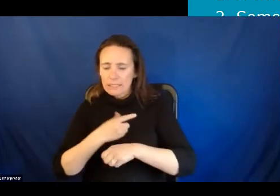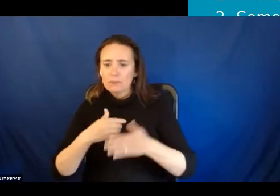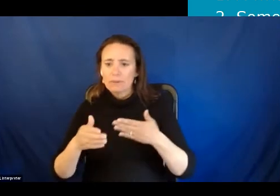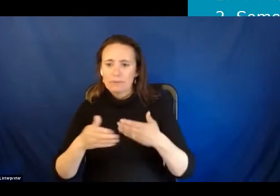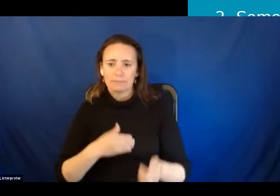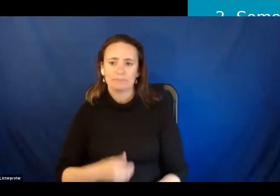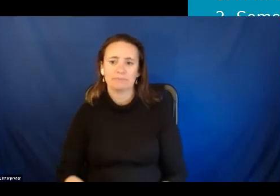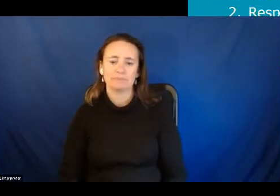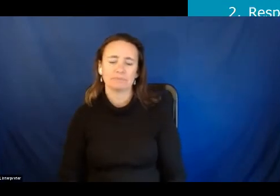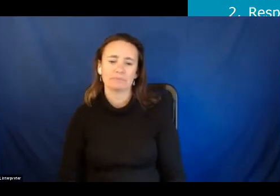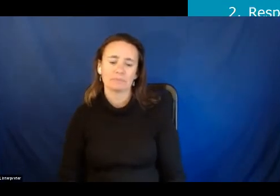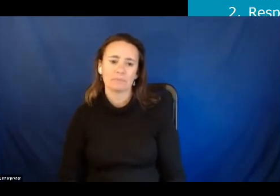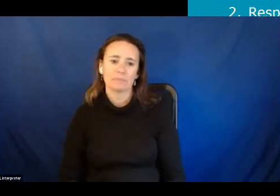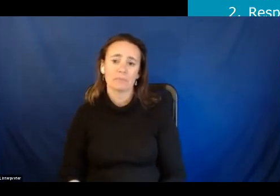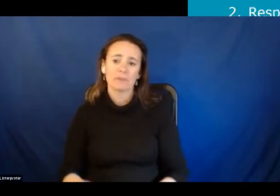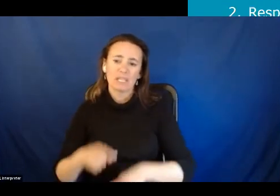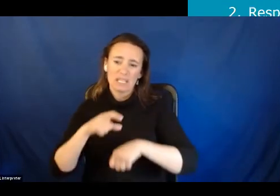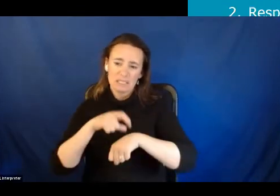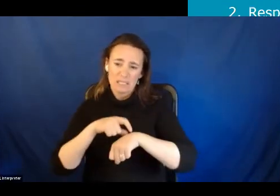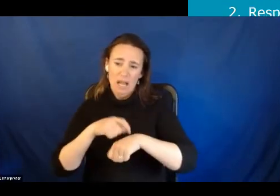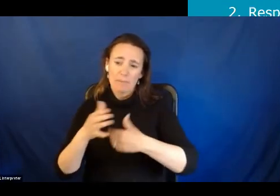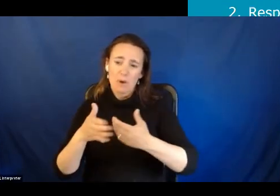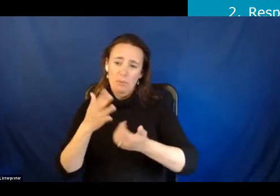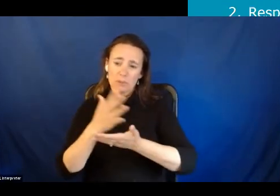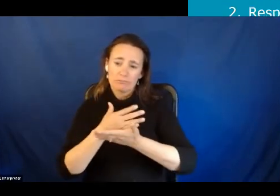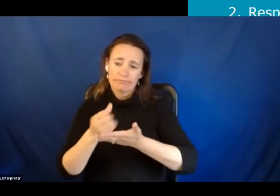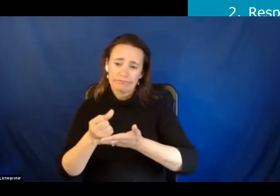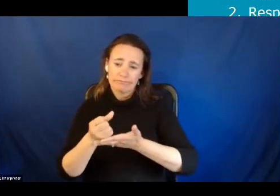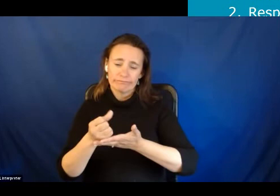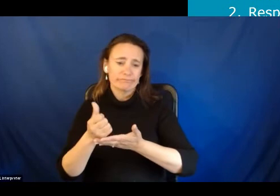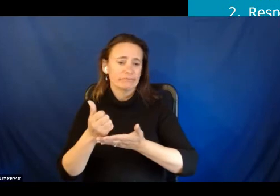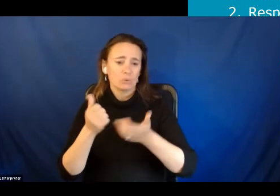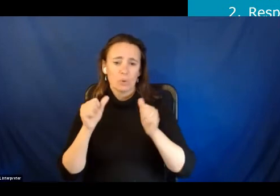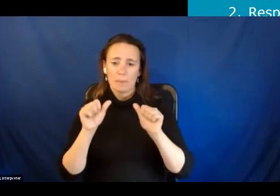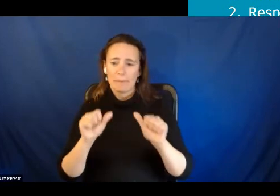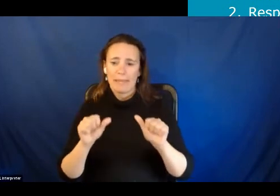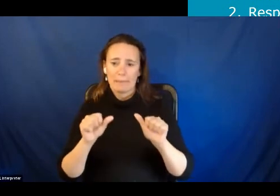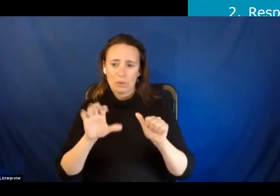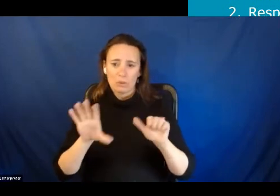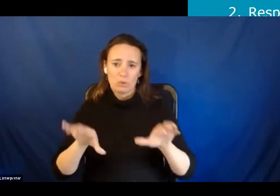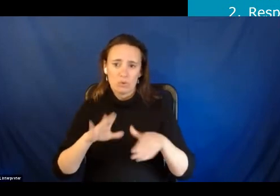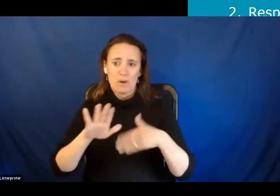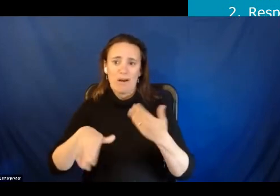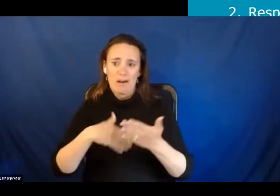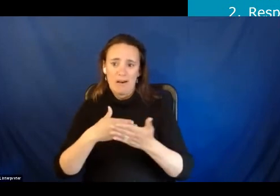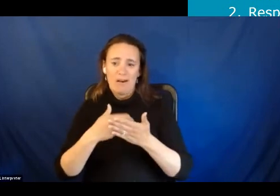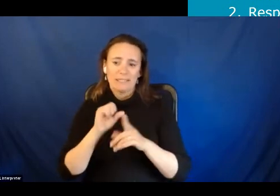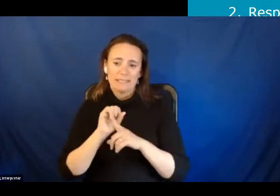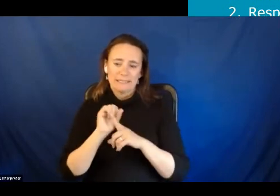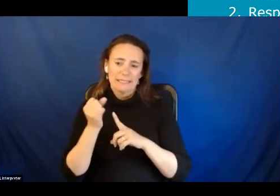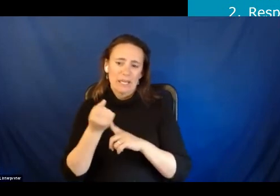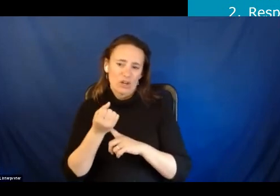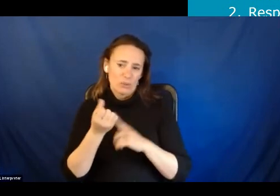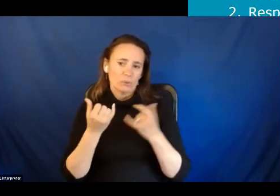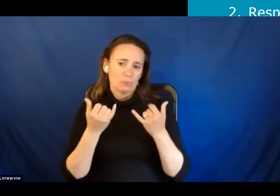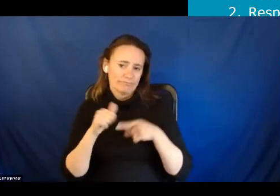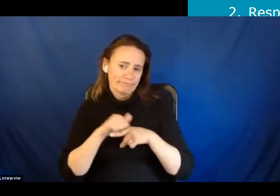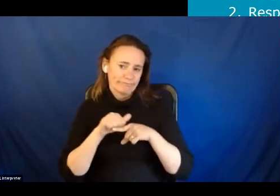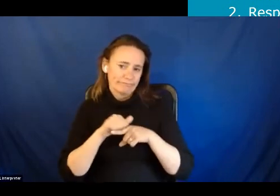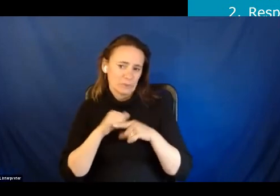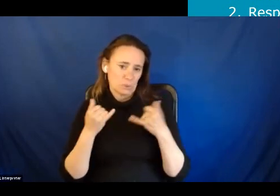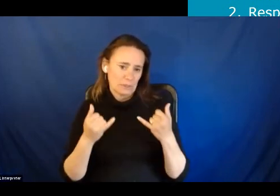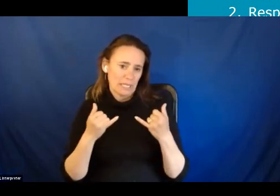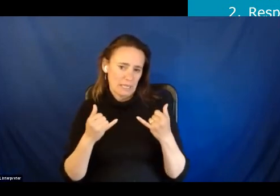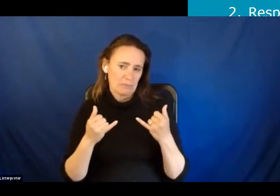So we are almost at time. So we're not going to be able to do, unfortunately, all the scenarios today, but we could go